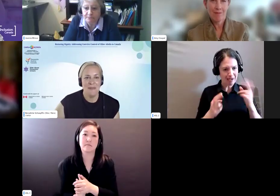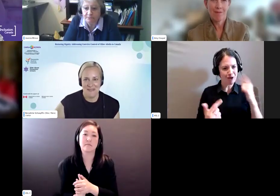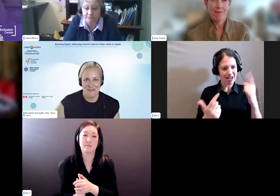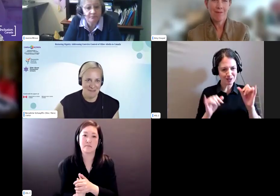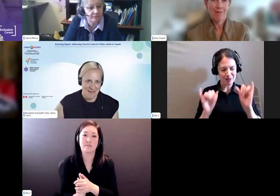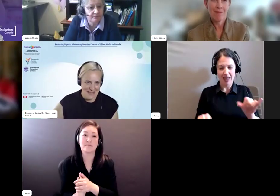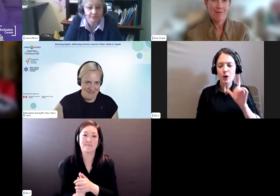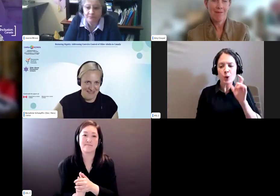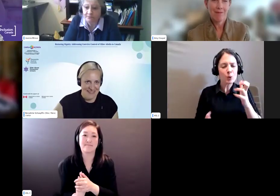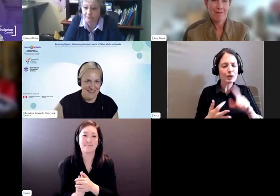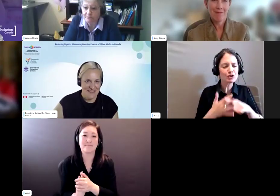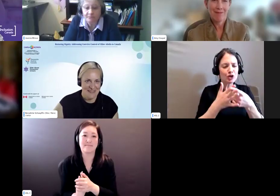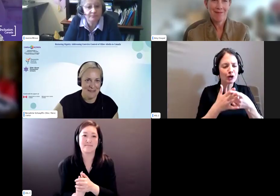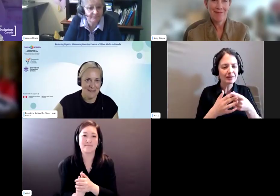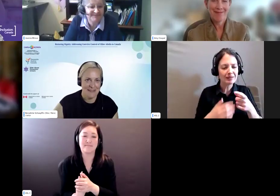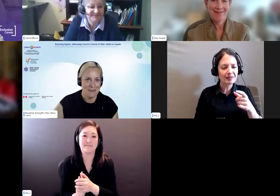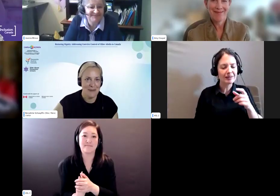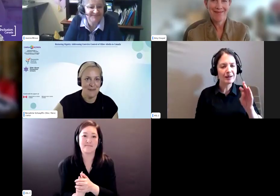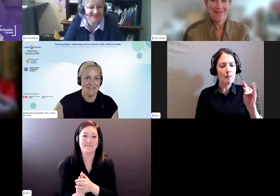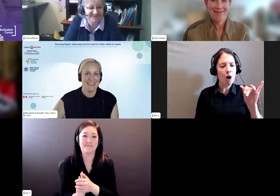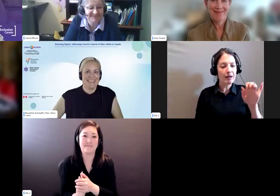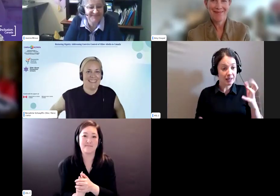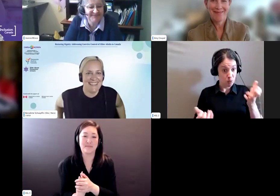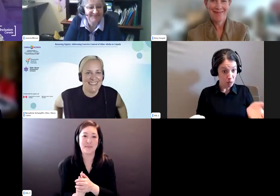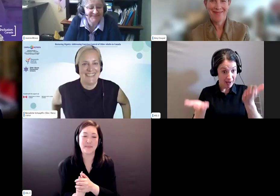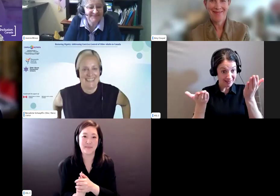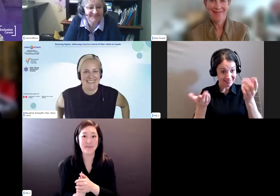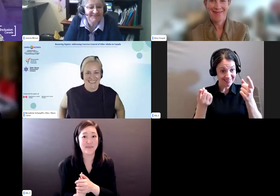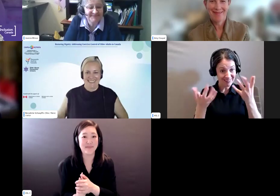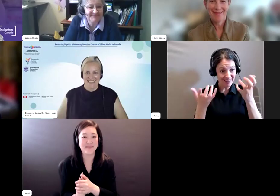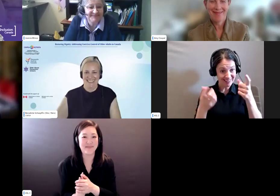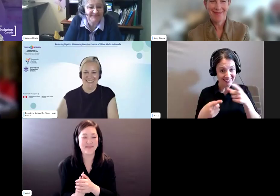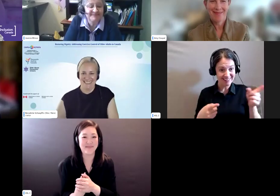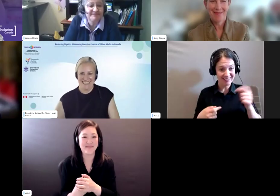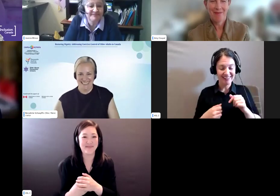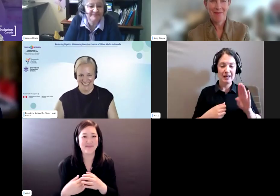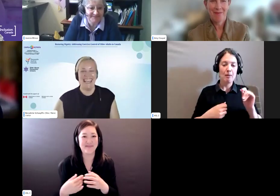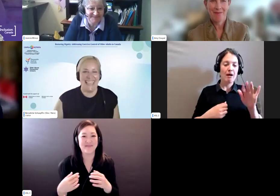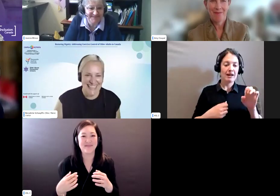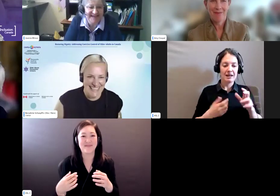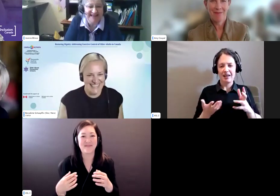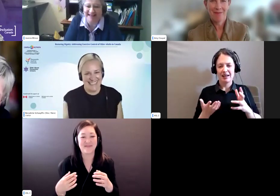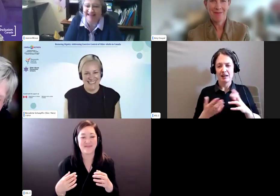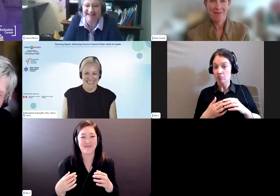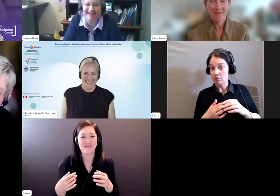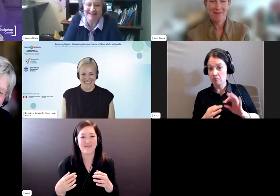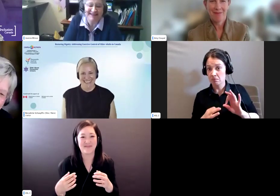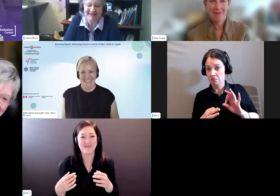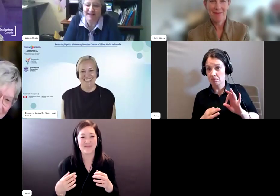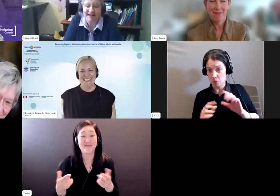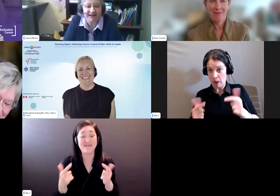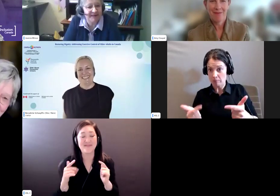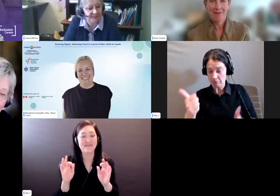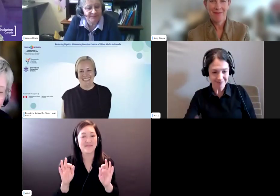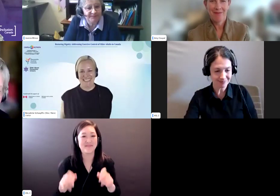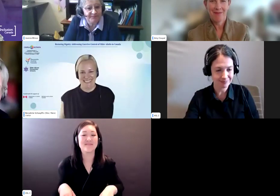Who wants to start? Bonnie, are you feeling so moved? I was going to say maybe I should start